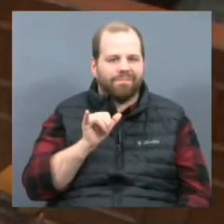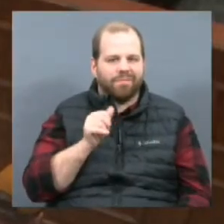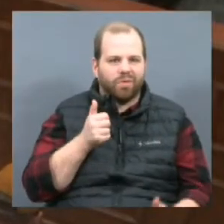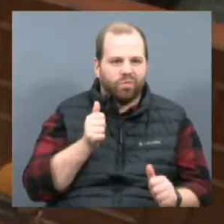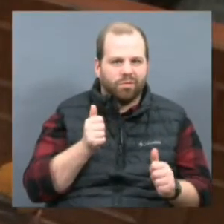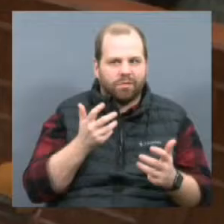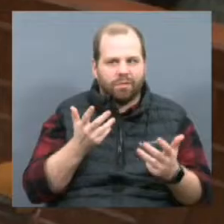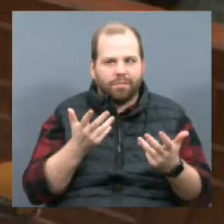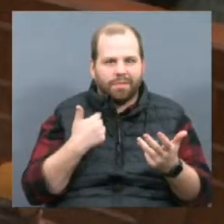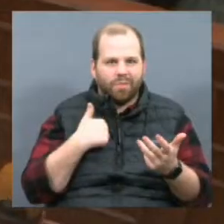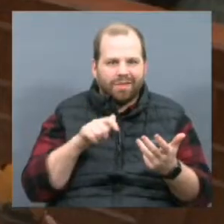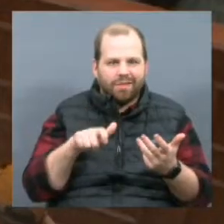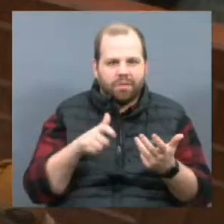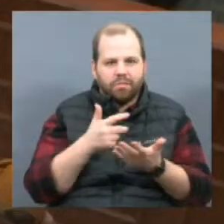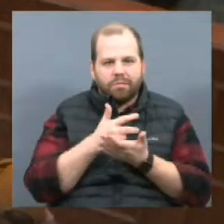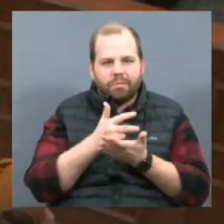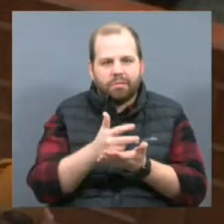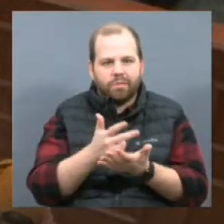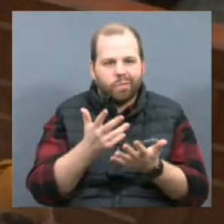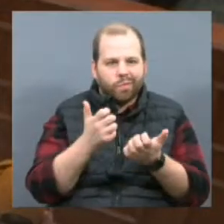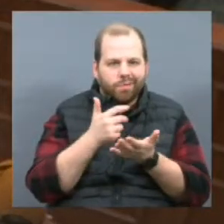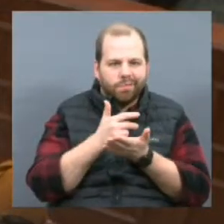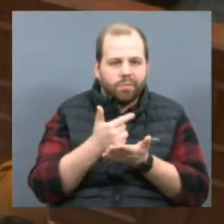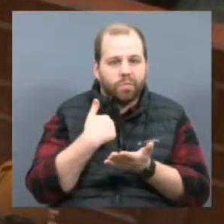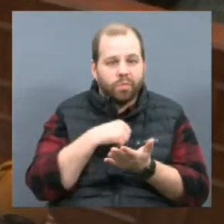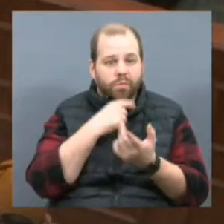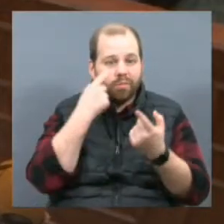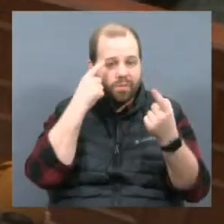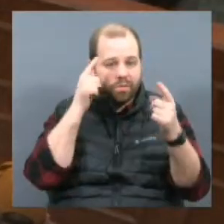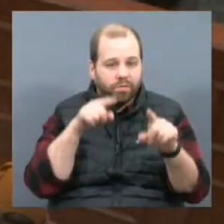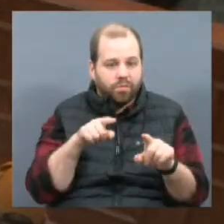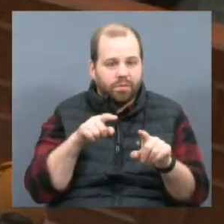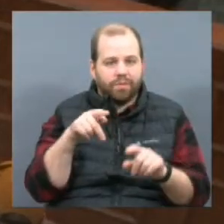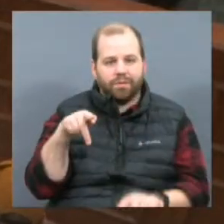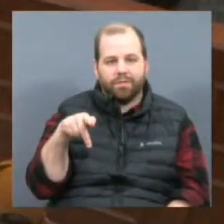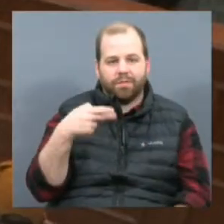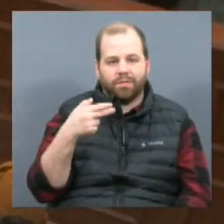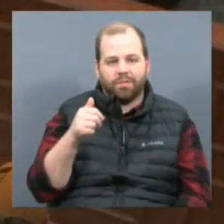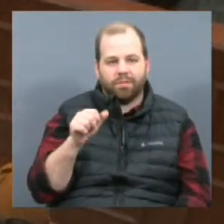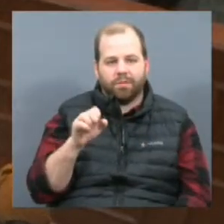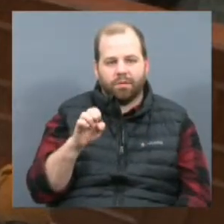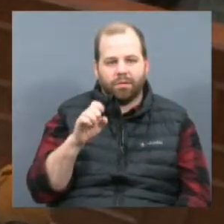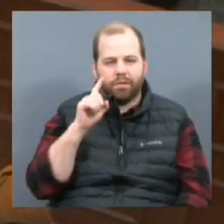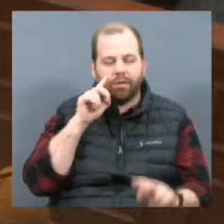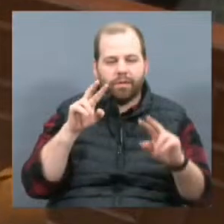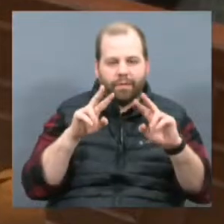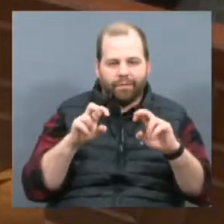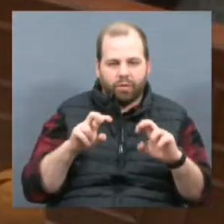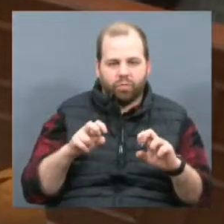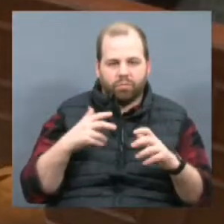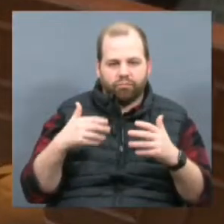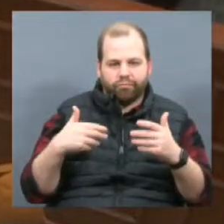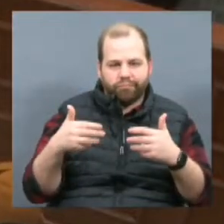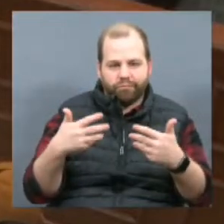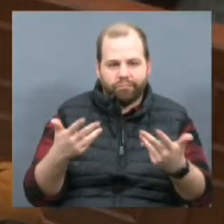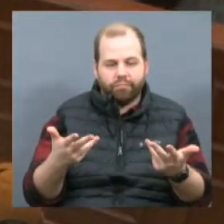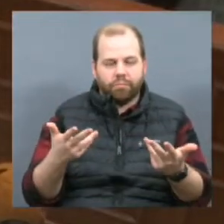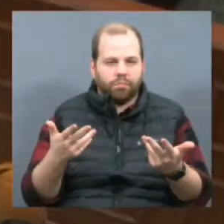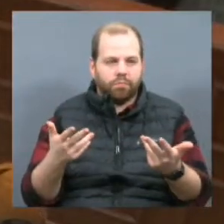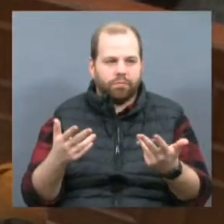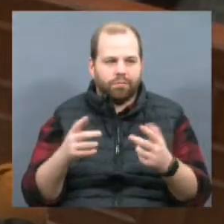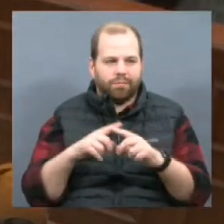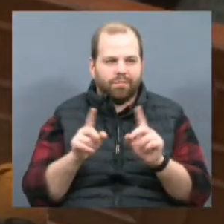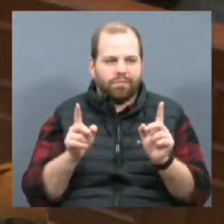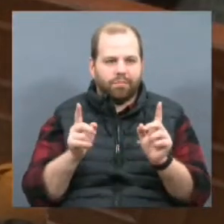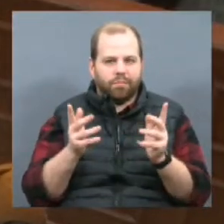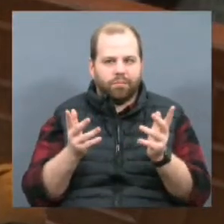want parking. So, I mean, we did agree to do the phases and evaluate it. Other than that, other than